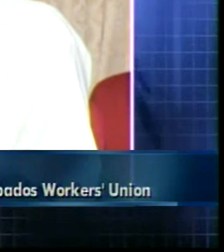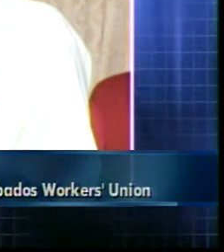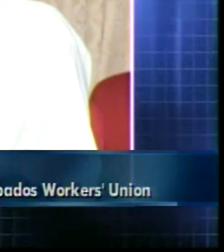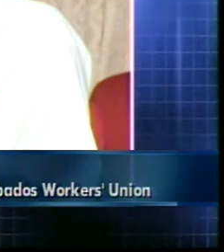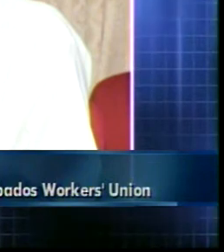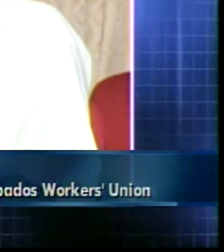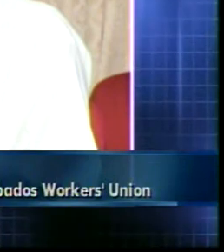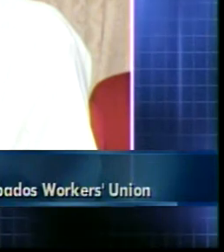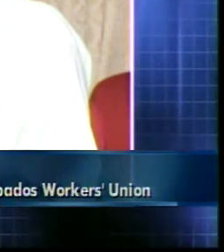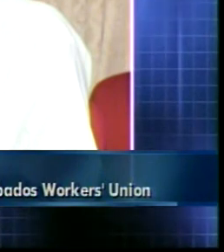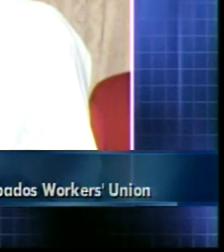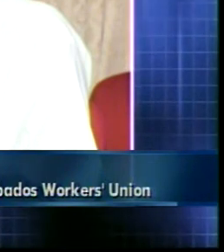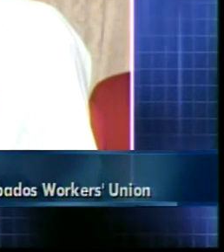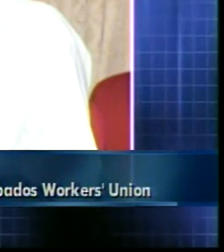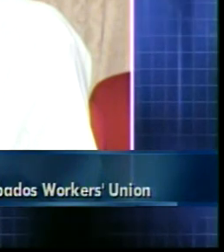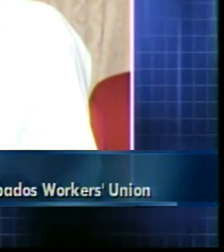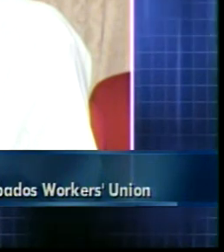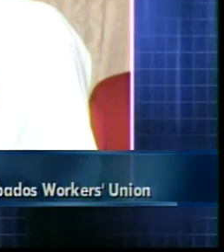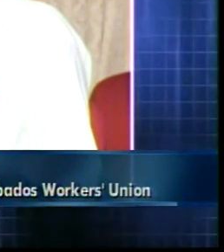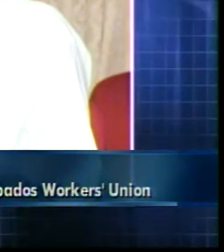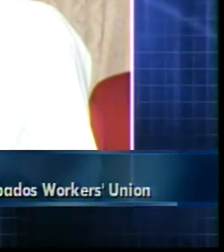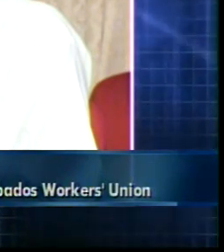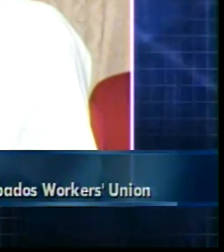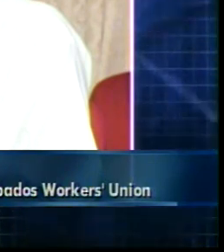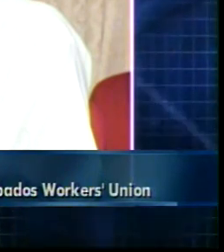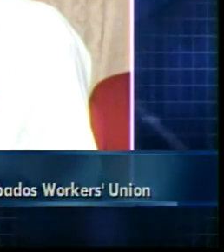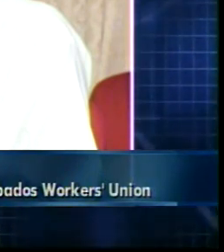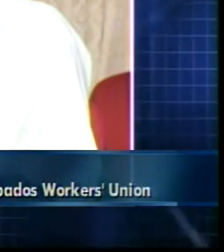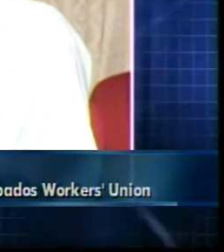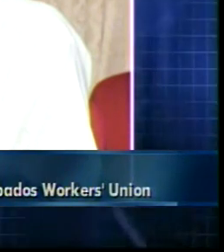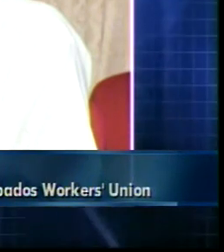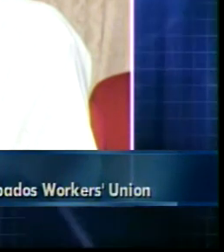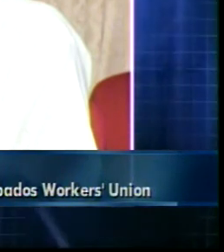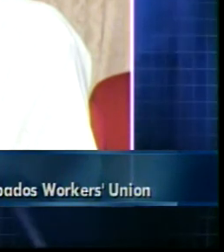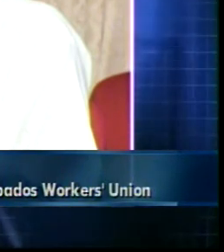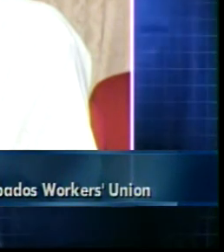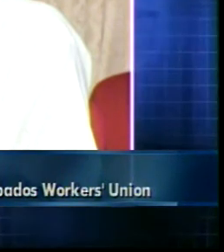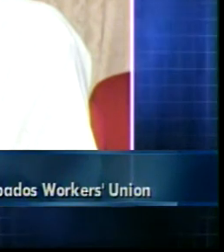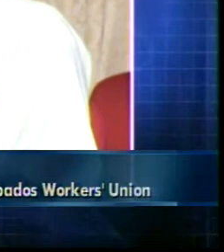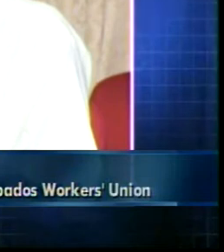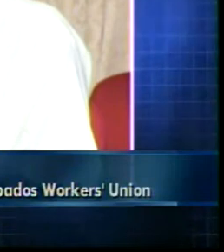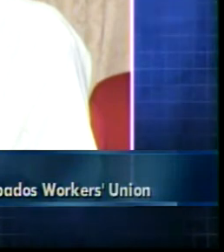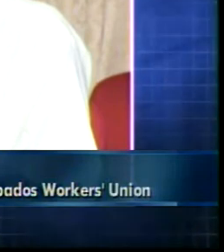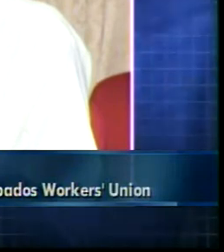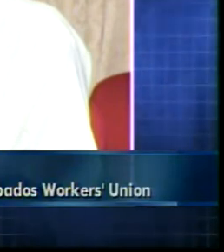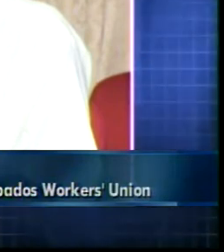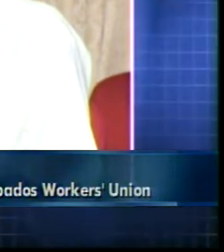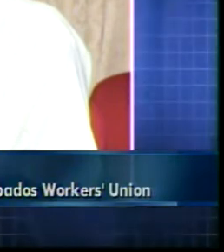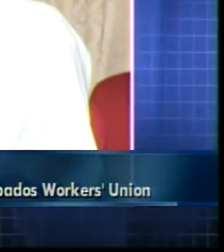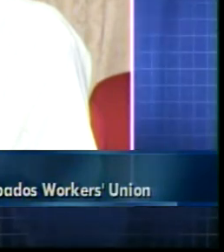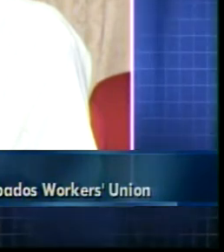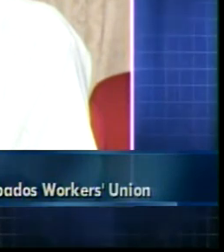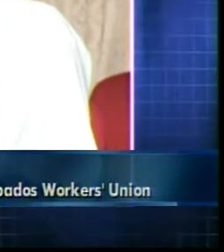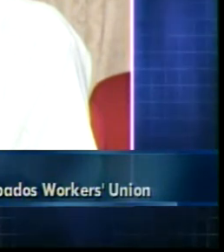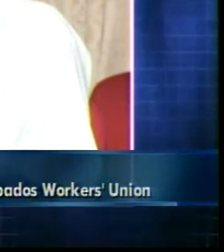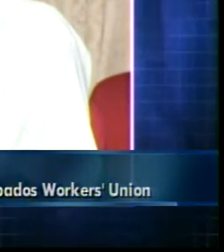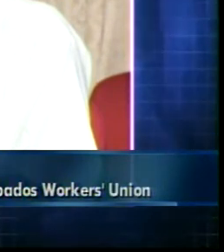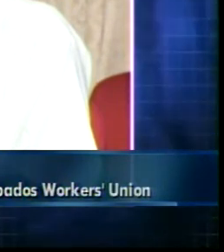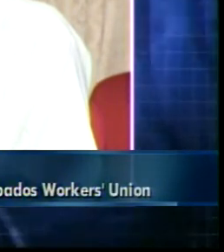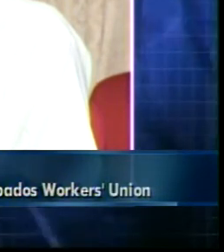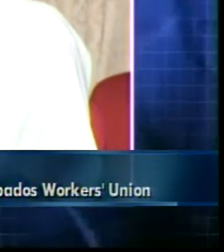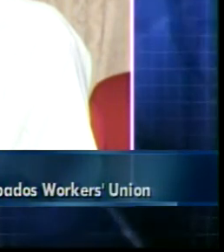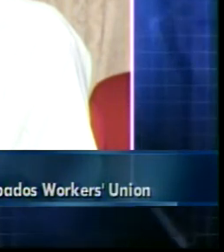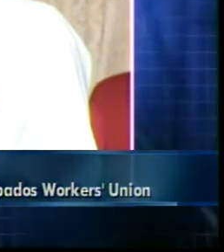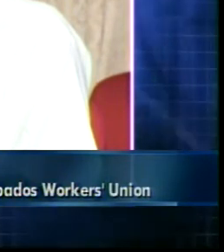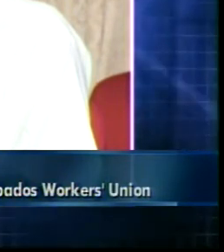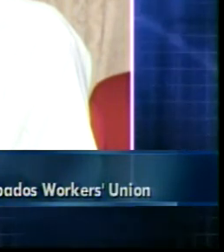forget that we are still in the process of negotiating options. Options have not yet been offered to anybody, and that is